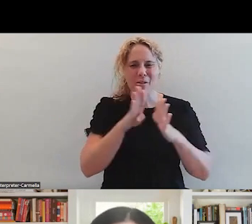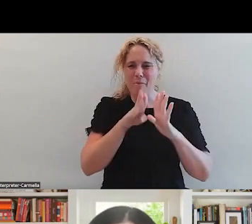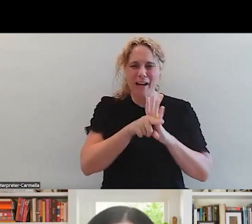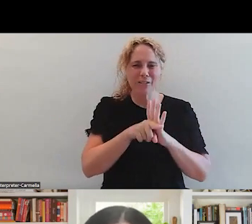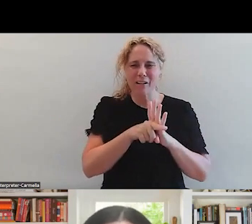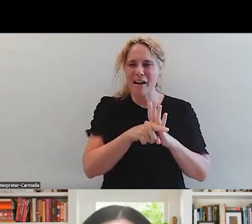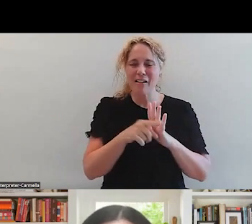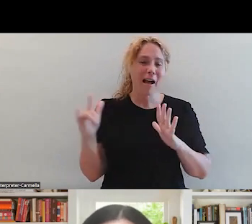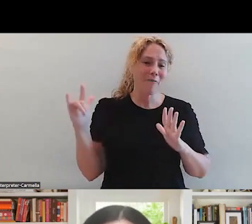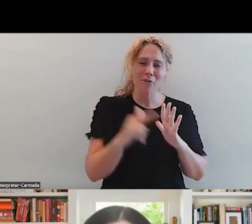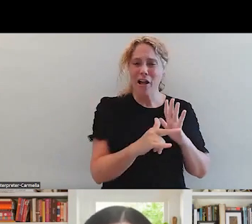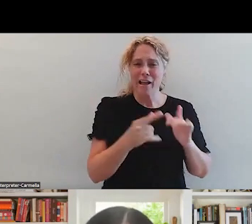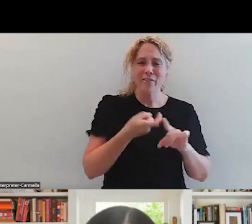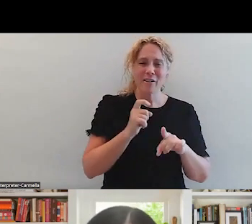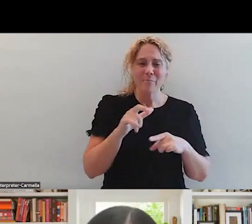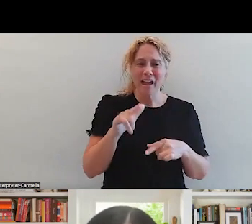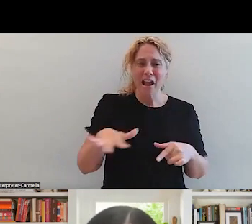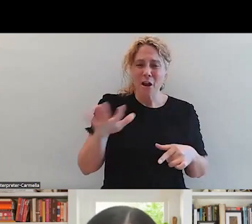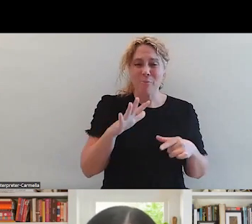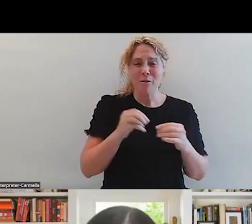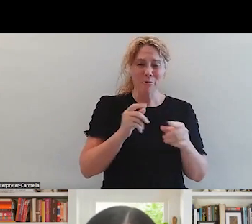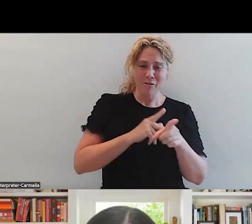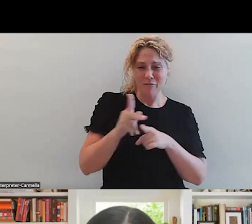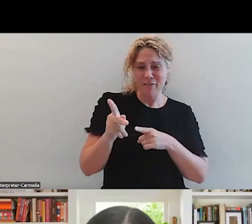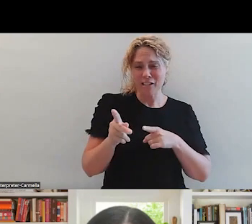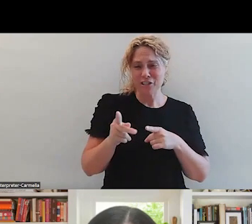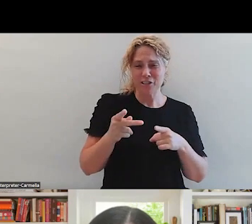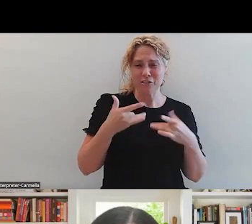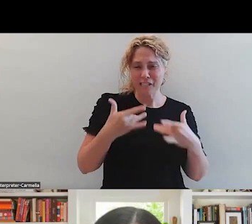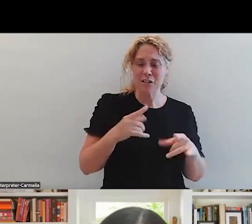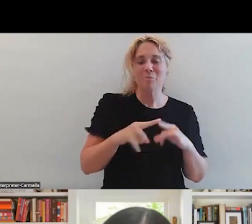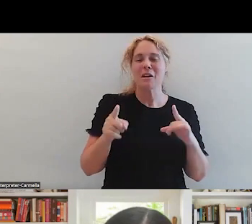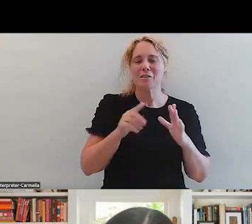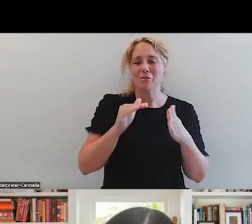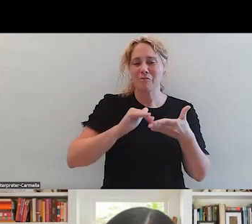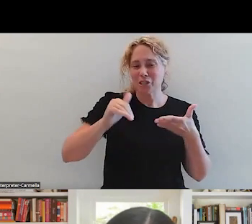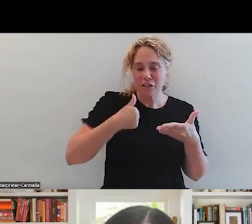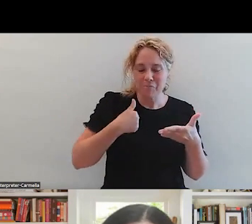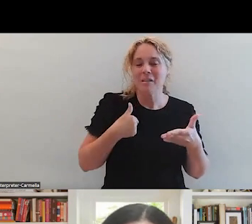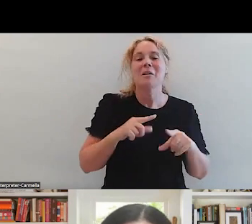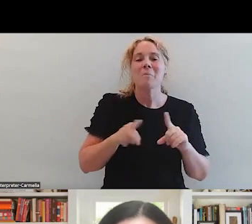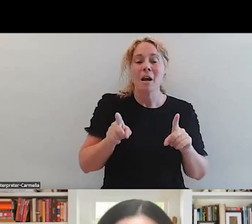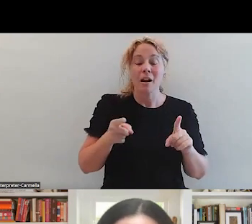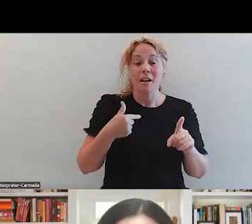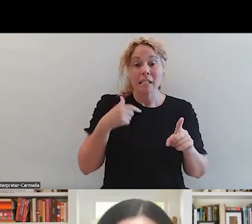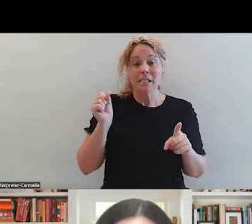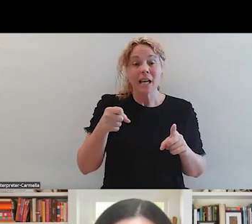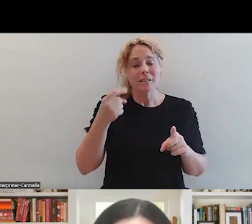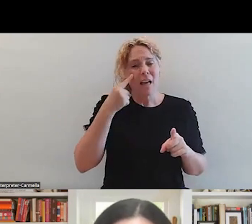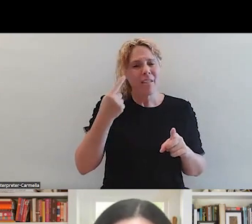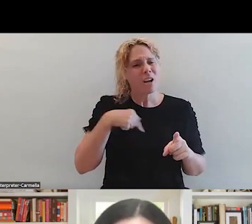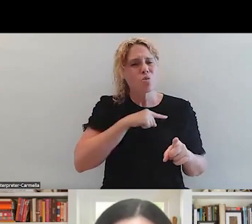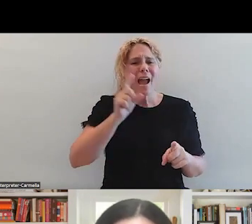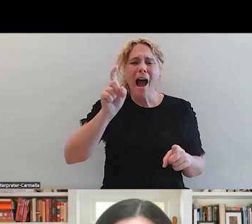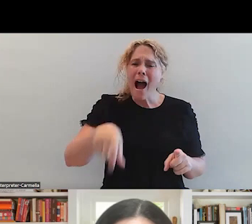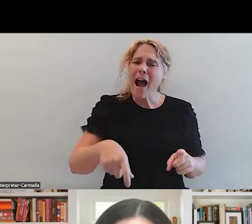from the airport. So y'all forgive me for this. I'm a little more professional than this, but forgive me. But yeah, definitely. I just think that we have